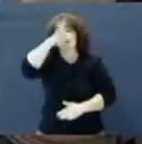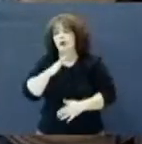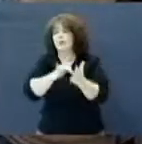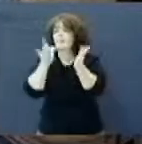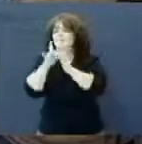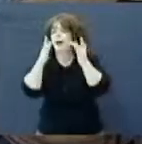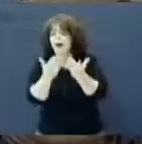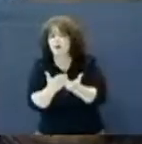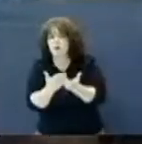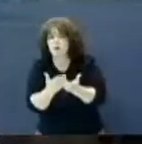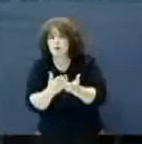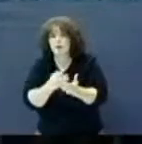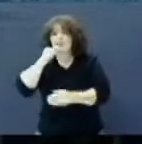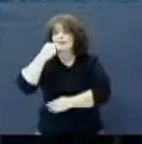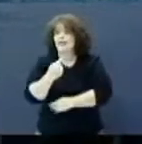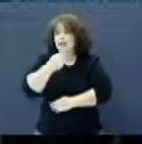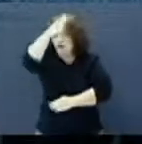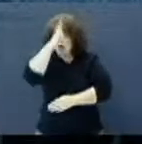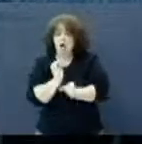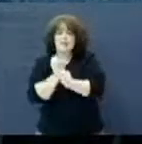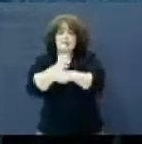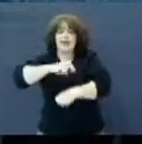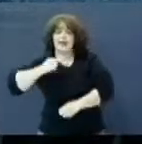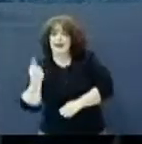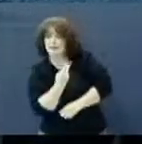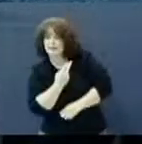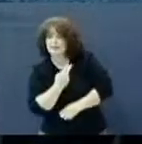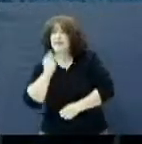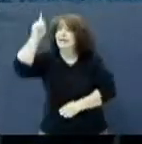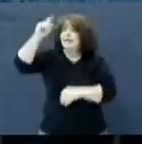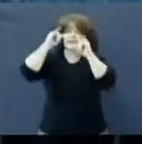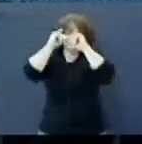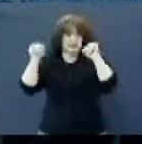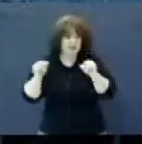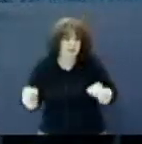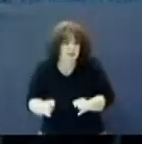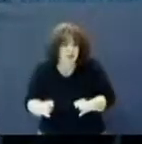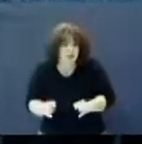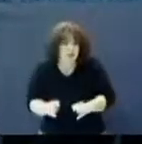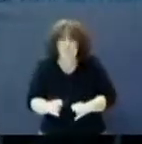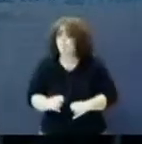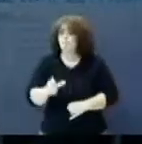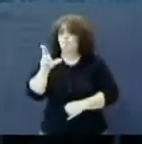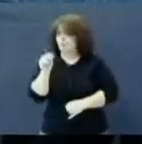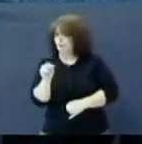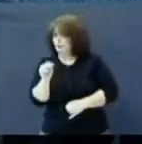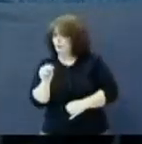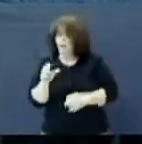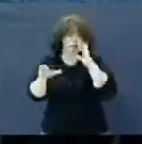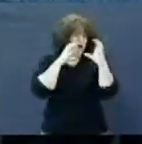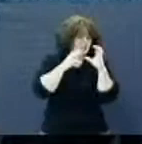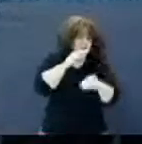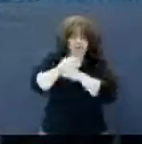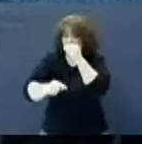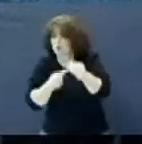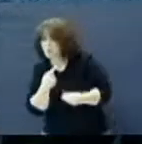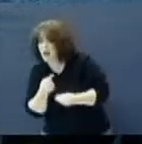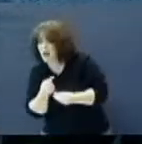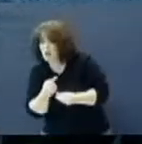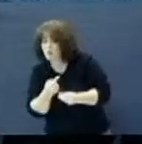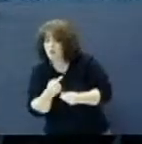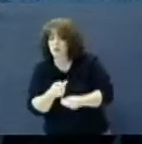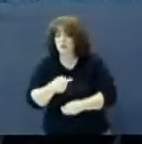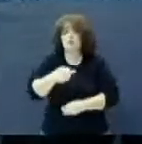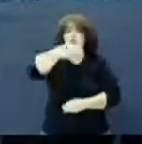in our own image. I'm glad I know who created this world. I don't have no debate about it. He's in control of it. He sitteth